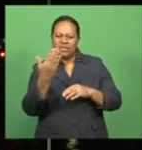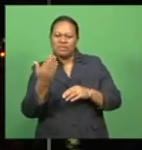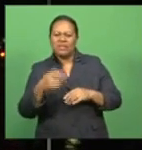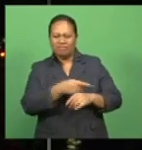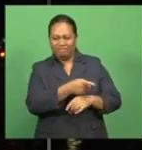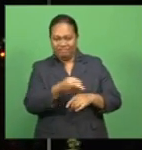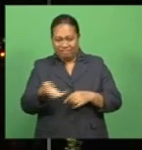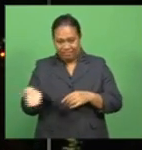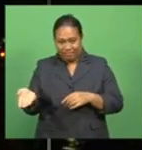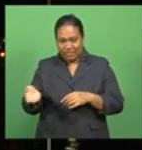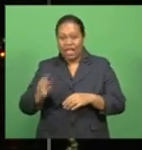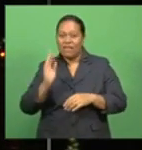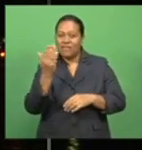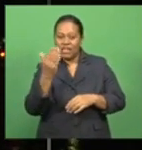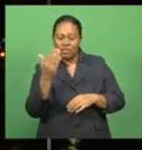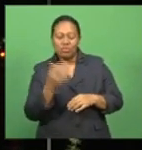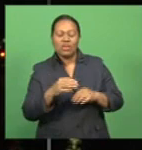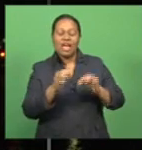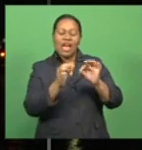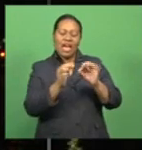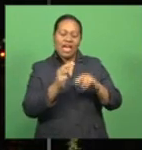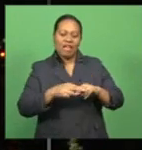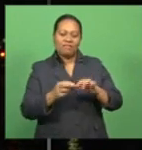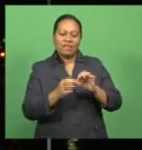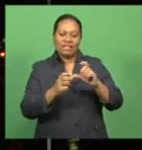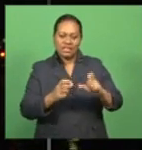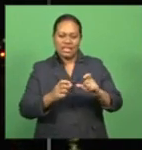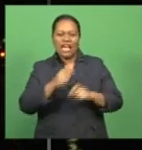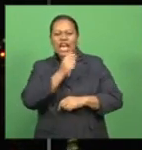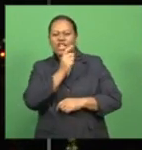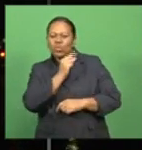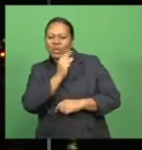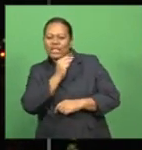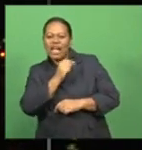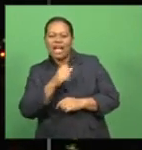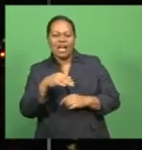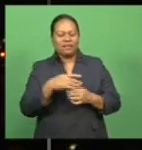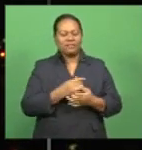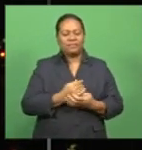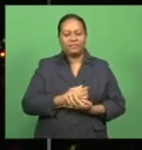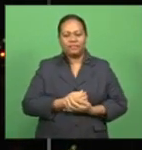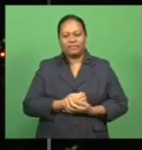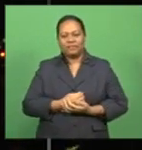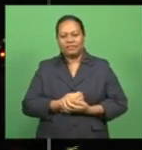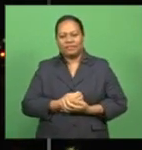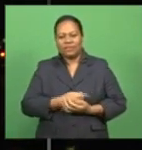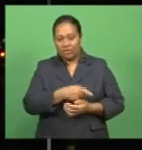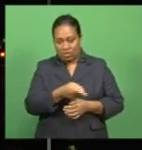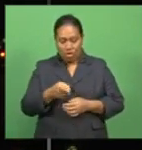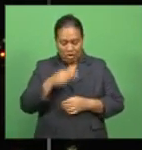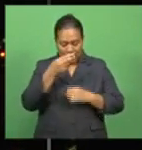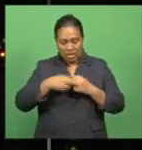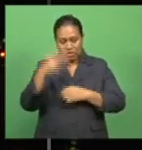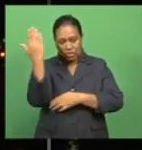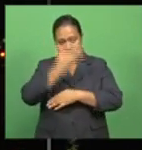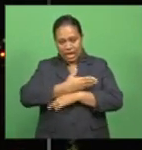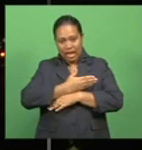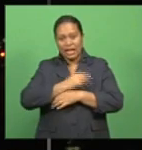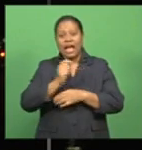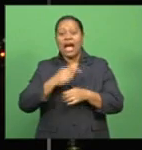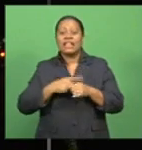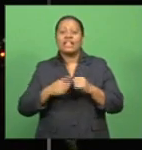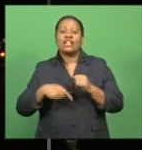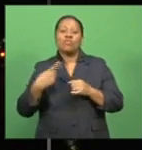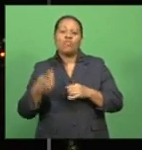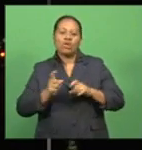it with us via Facebook page fbcnews, and our Twitter page at fbc underscore news. That's your news for tonight. Until tomorrow,